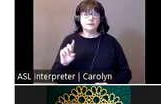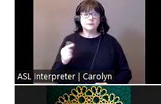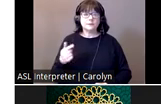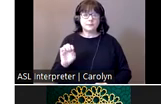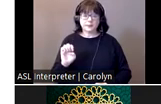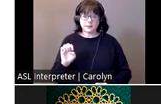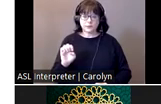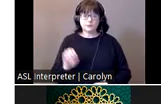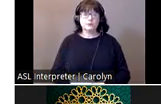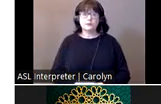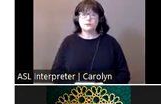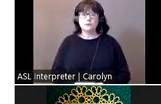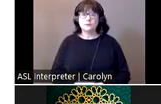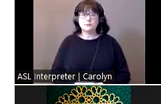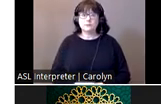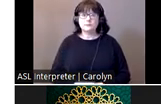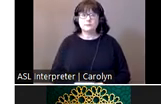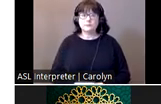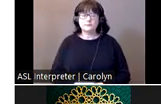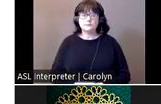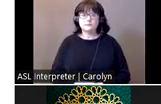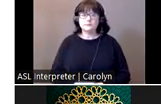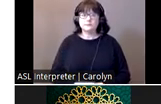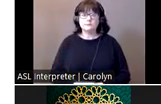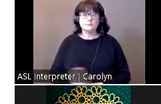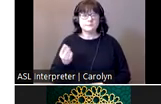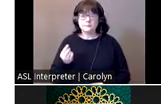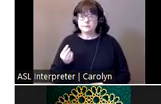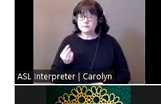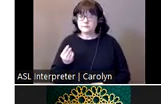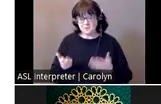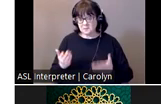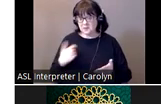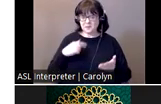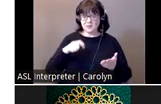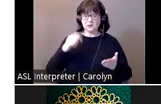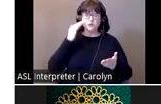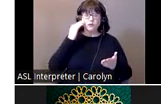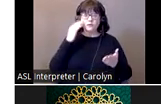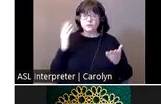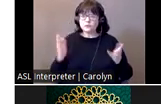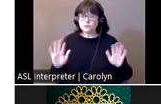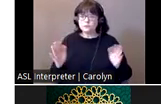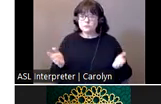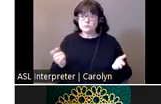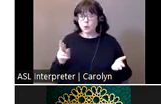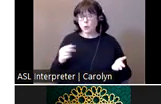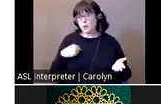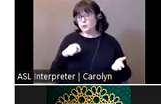And that is that, and perhaps I should have known this or should have assumed to know